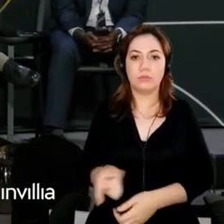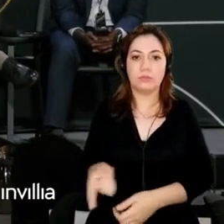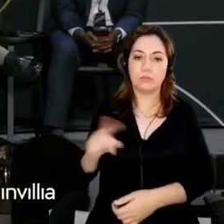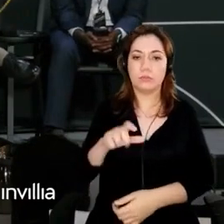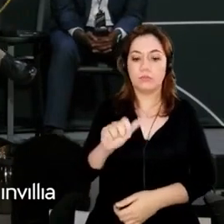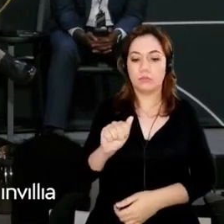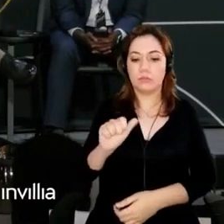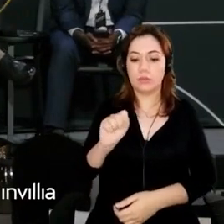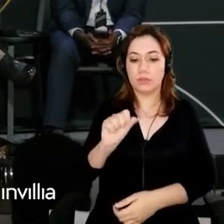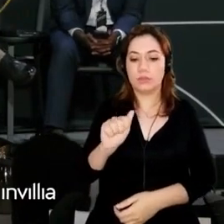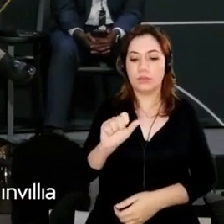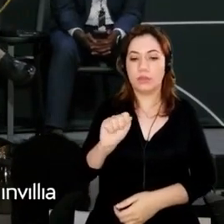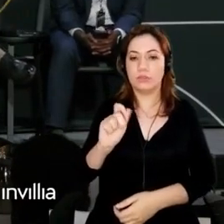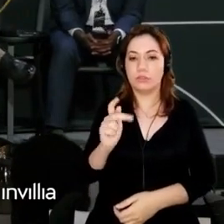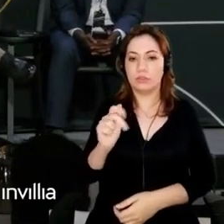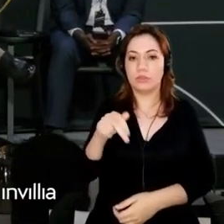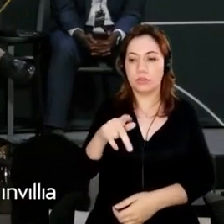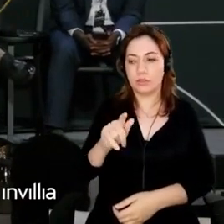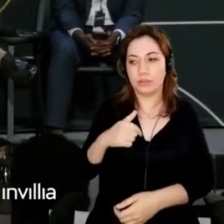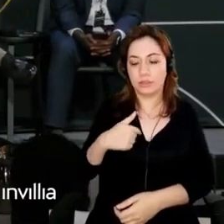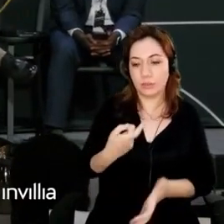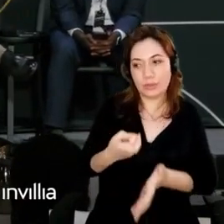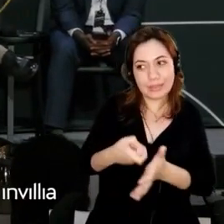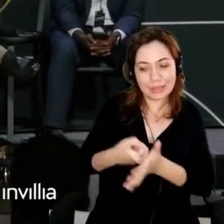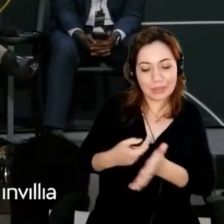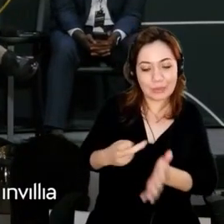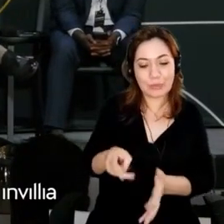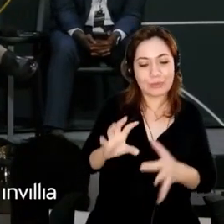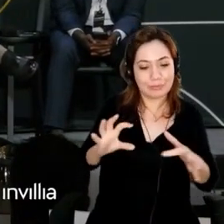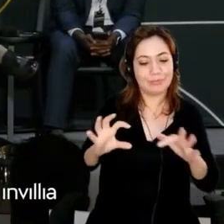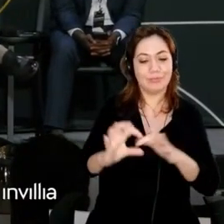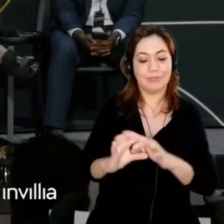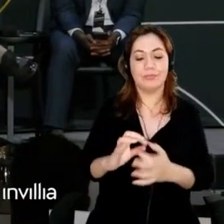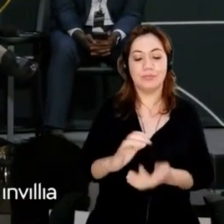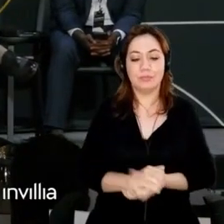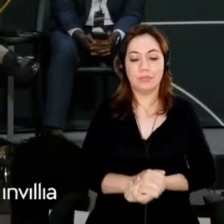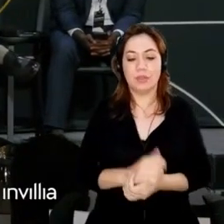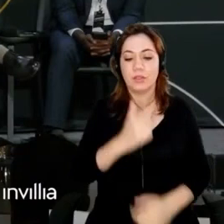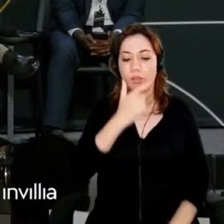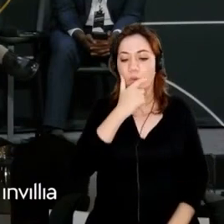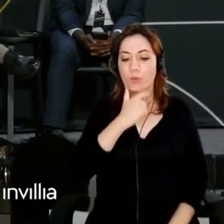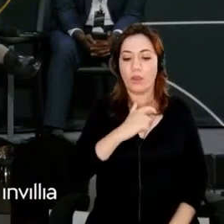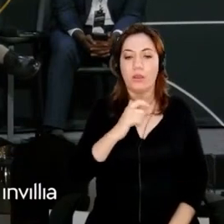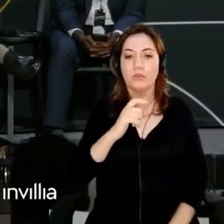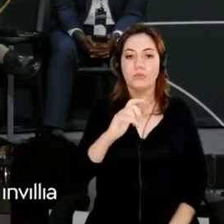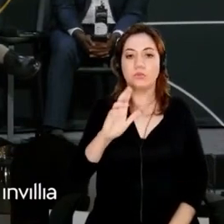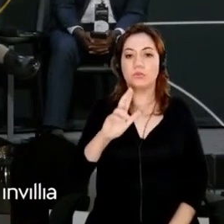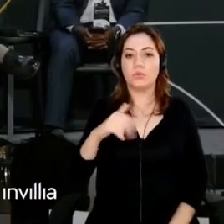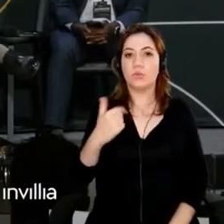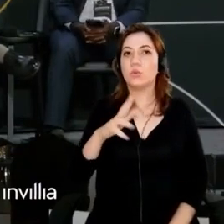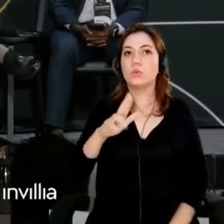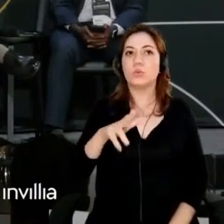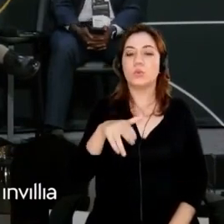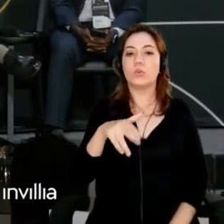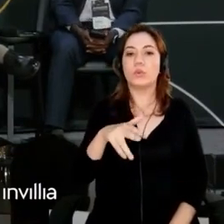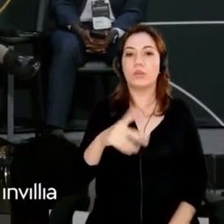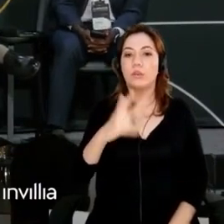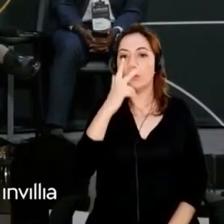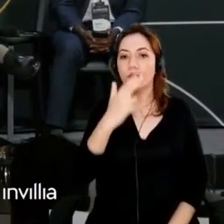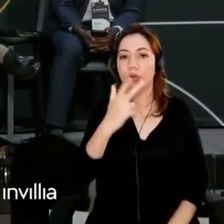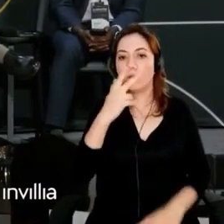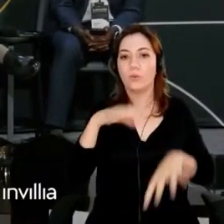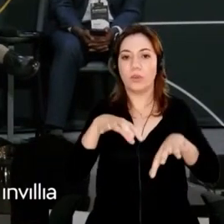well. I think we have never been more divided as a race, as a human